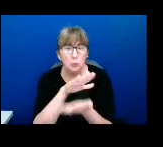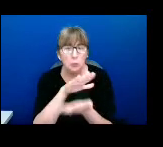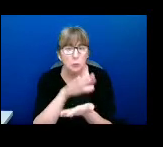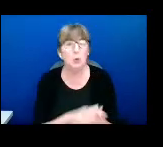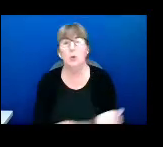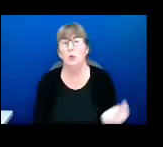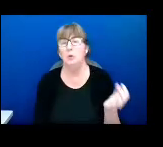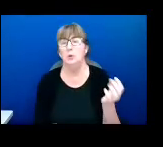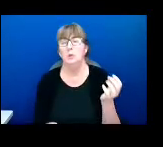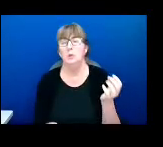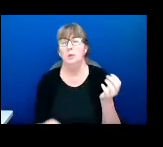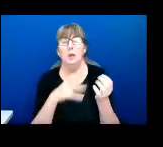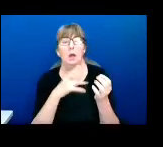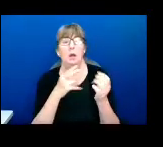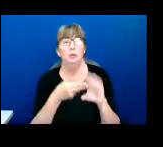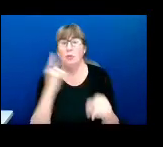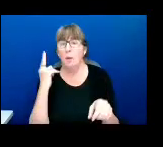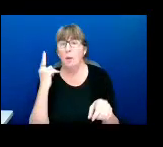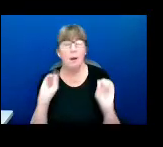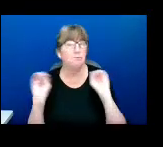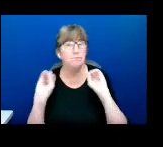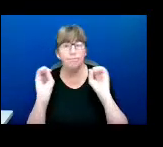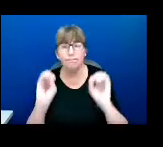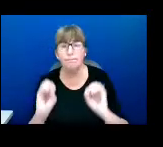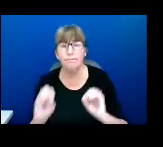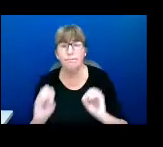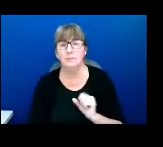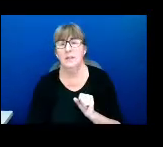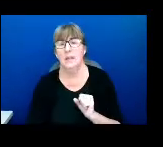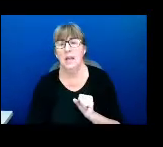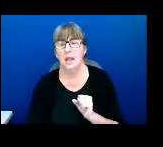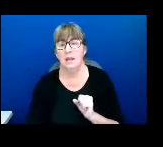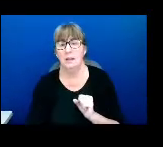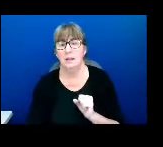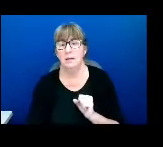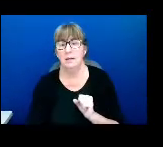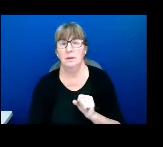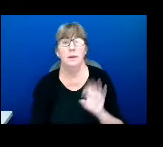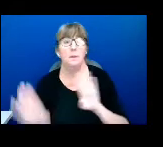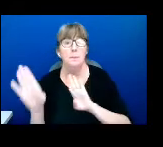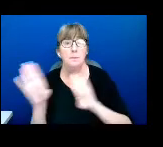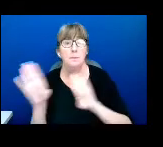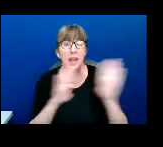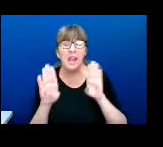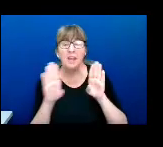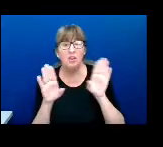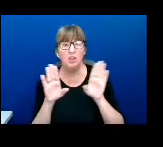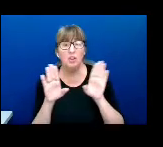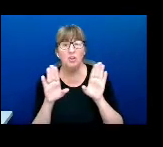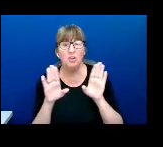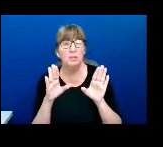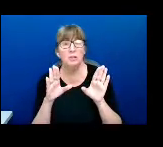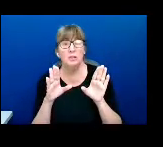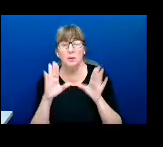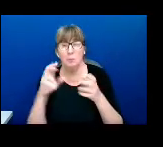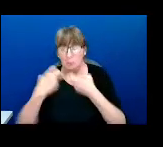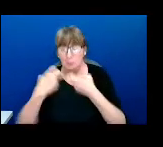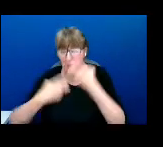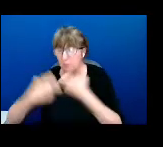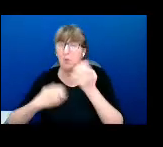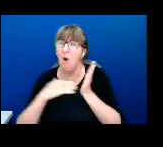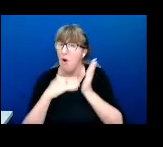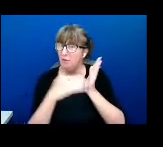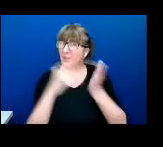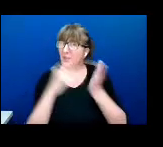it can also even help with behaviors. Sometimes some of the behaviors back at school are just as a result of boredom. So,